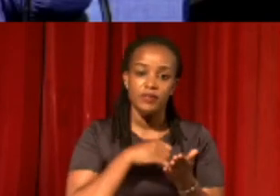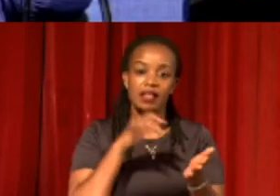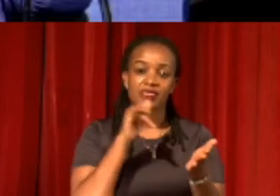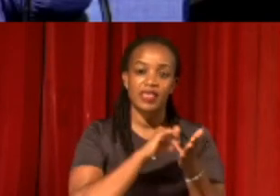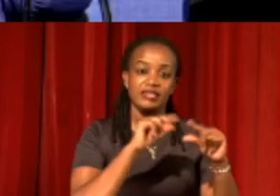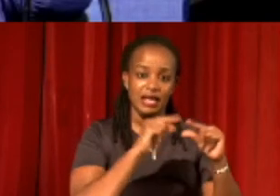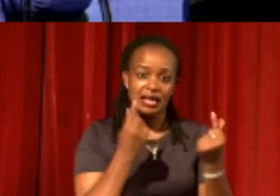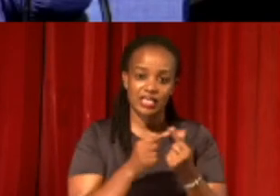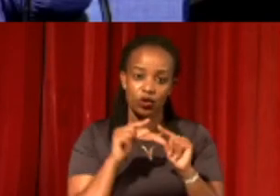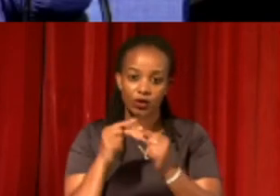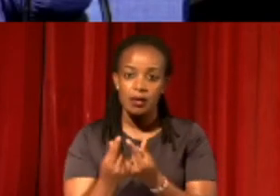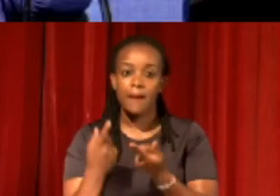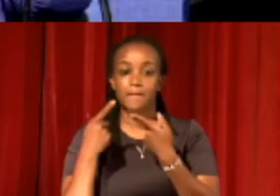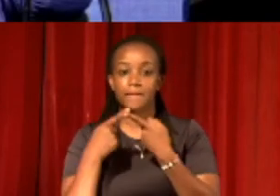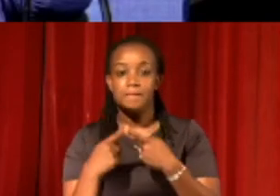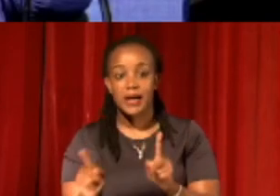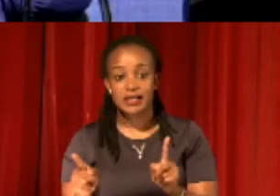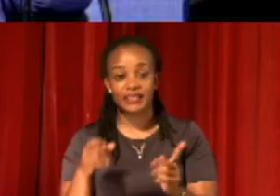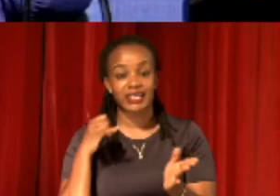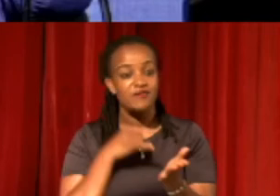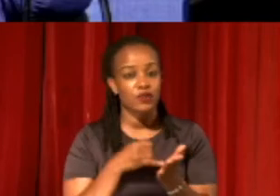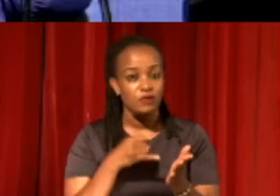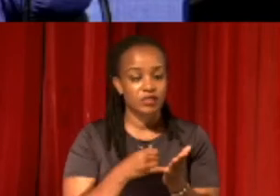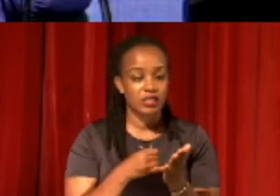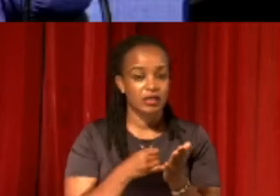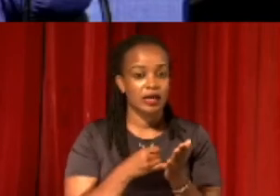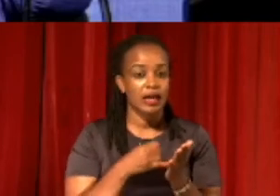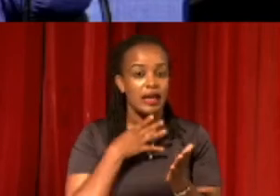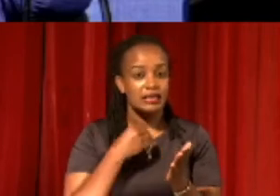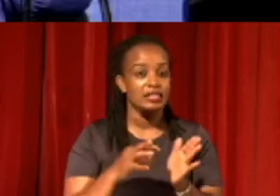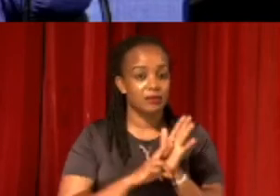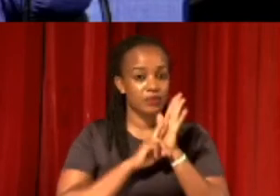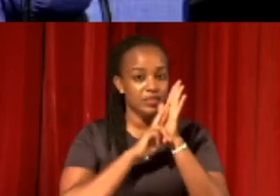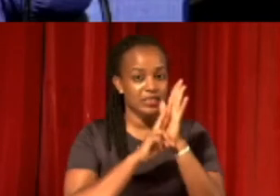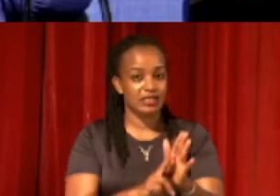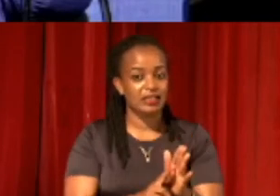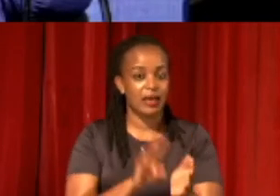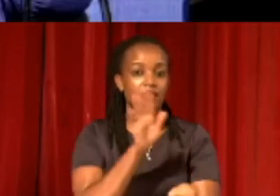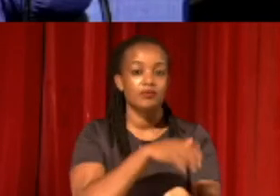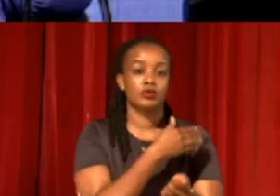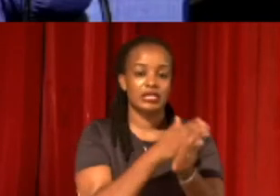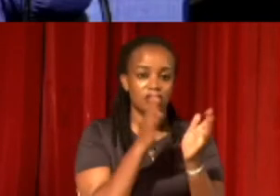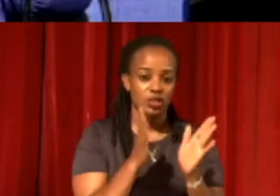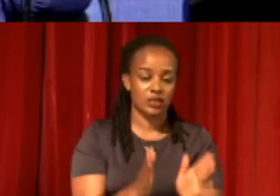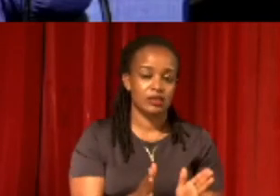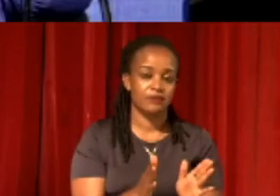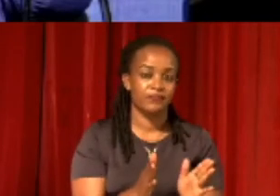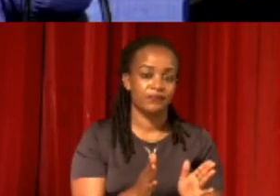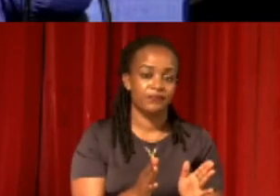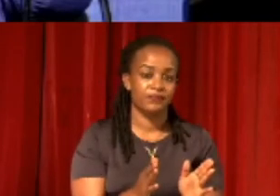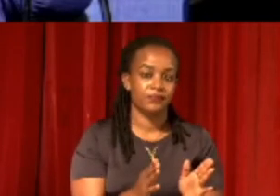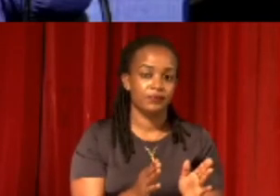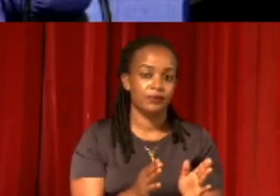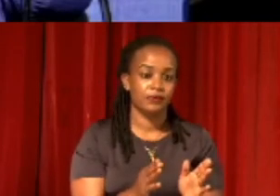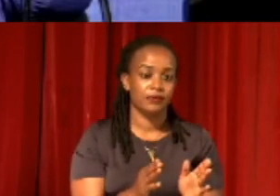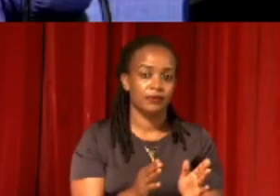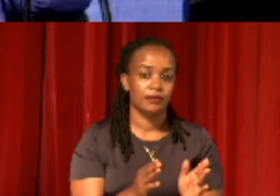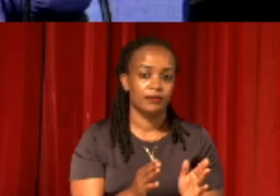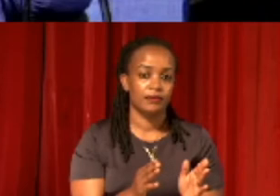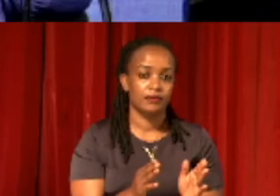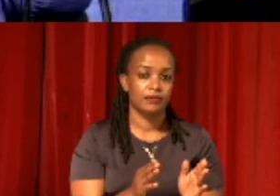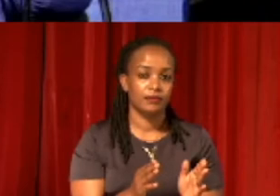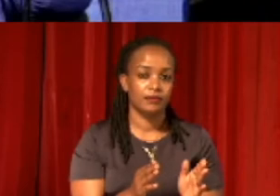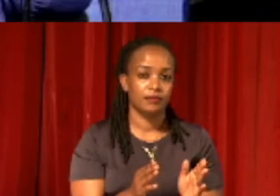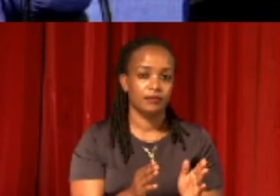do belong to the category of, they do represent musicians. Mm. But where sometimes also the education needs to